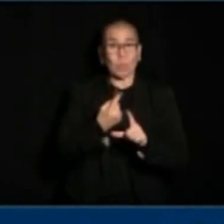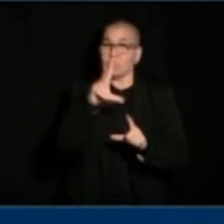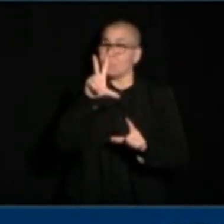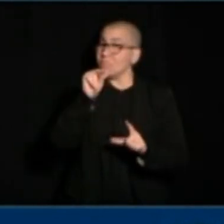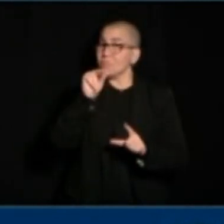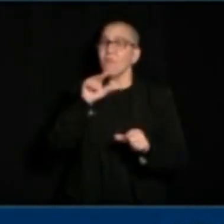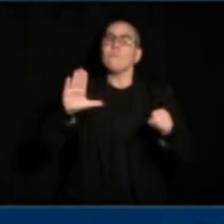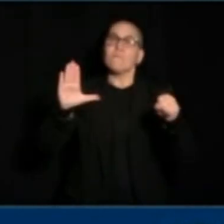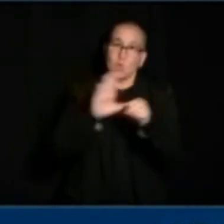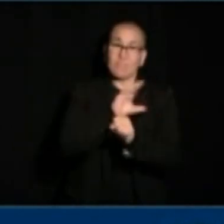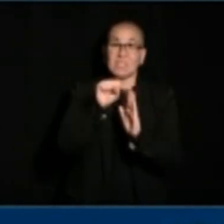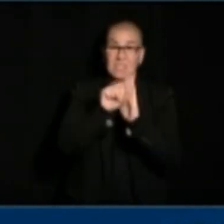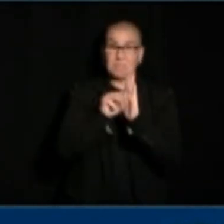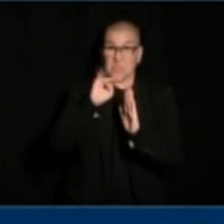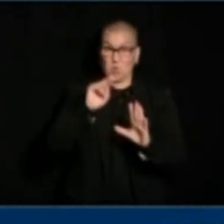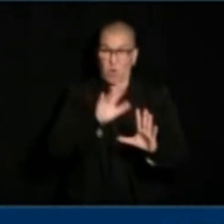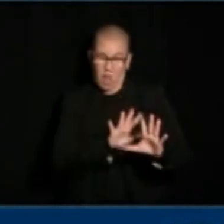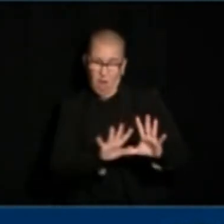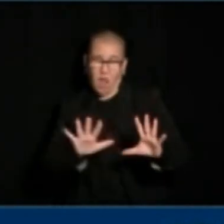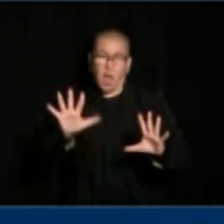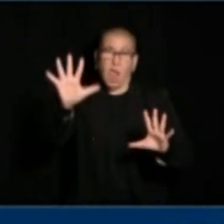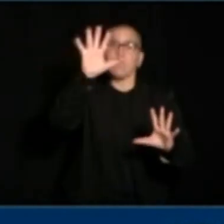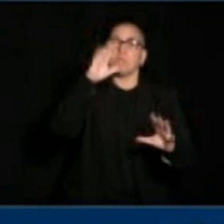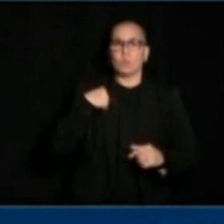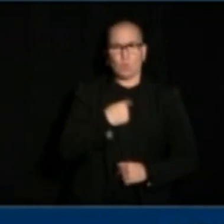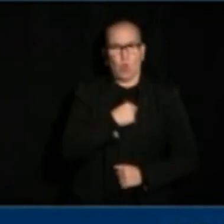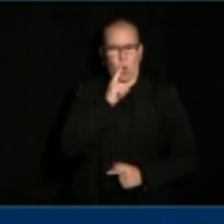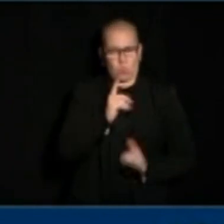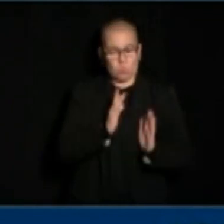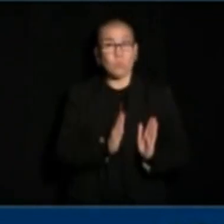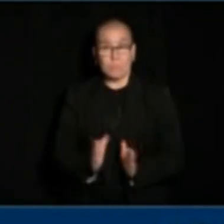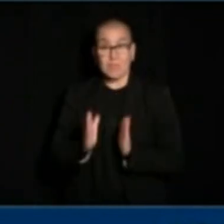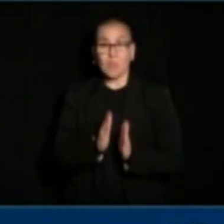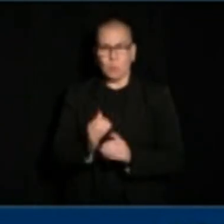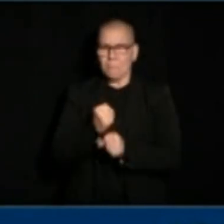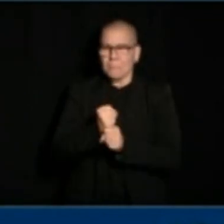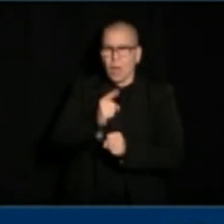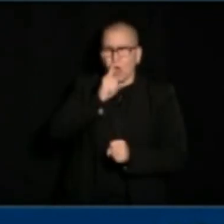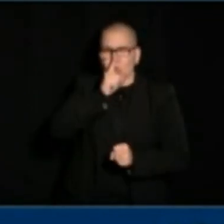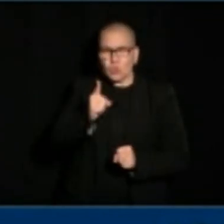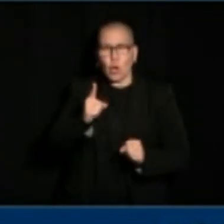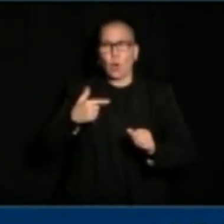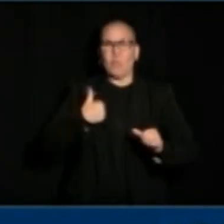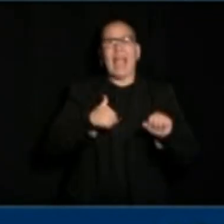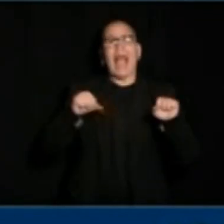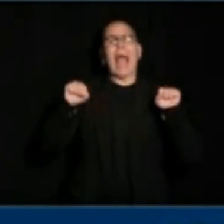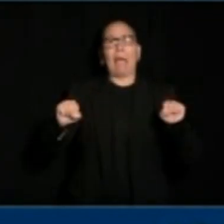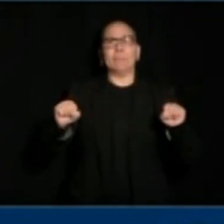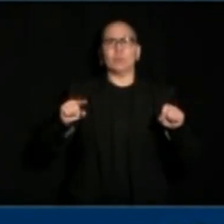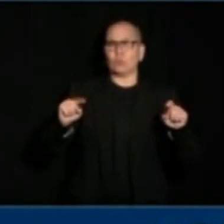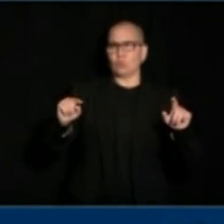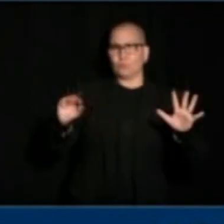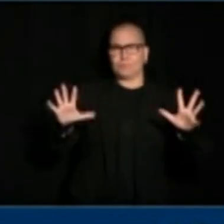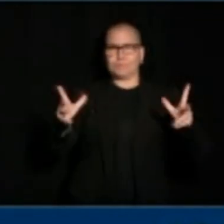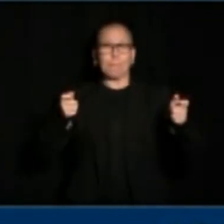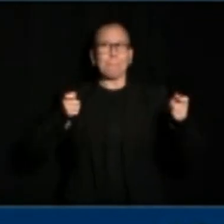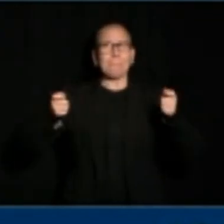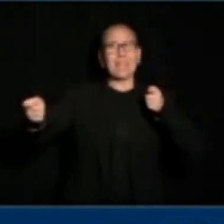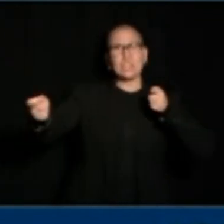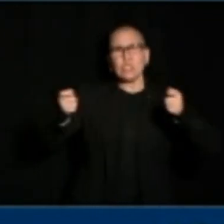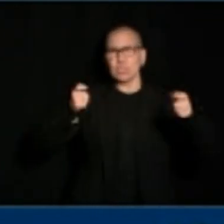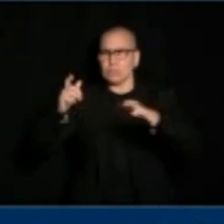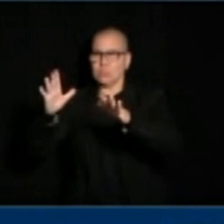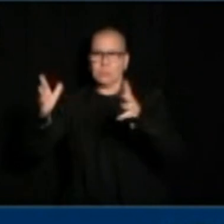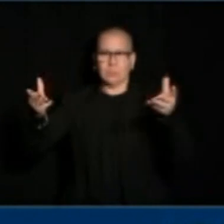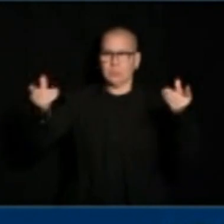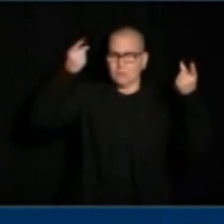made preparations to make sure that we can cross-level, that we can move beds should we need and move people should we need